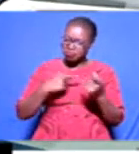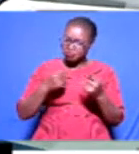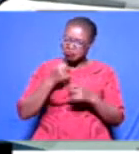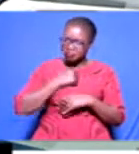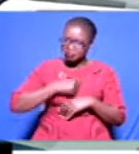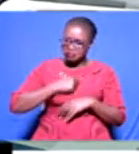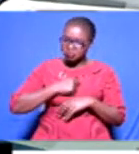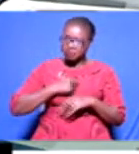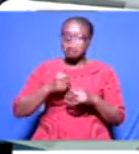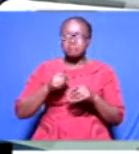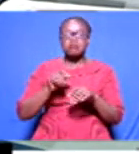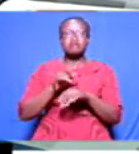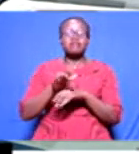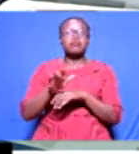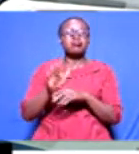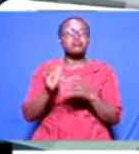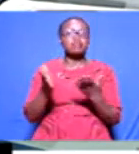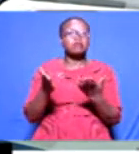KBC Channel 1 News at